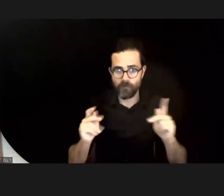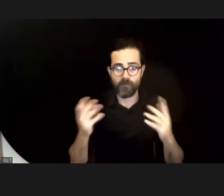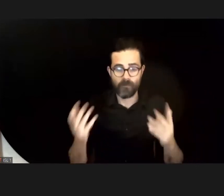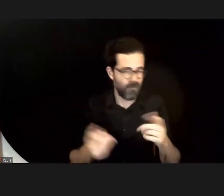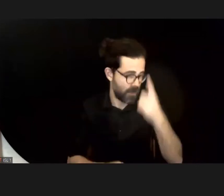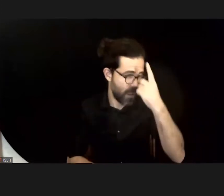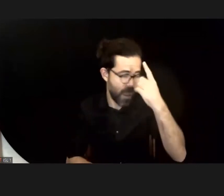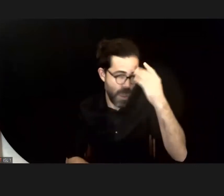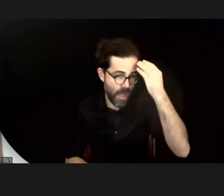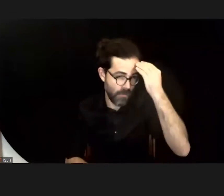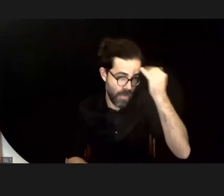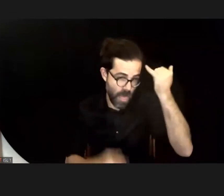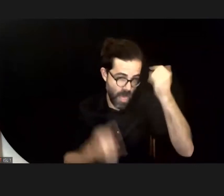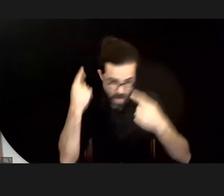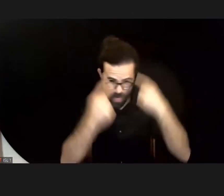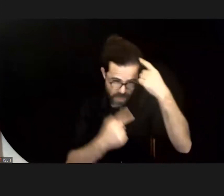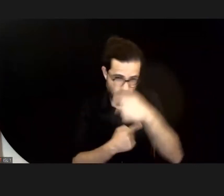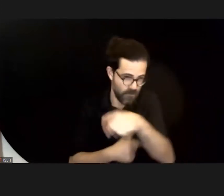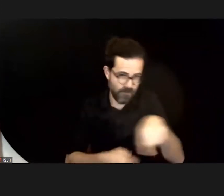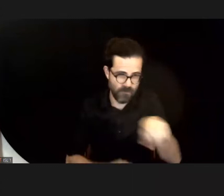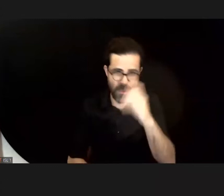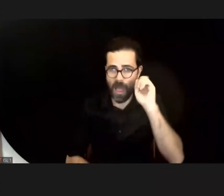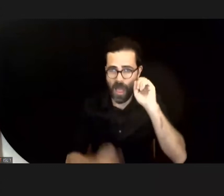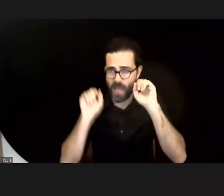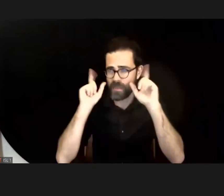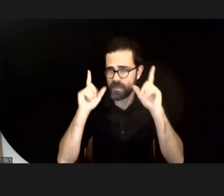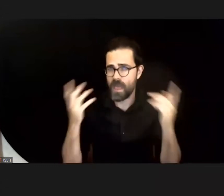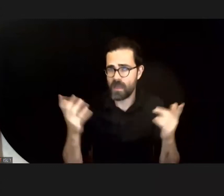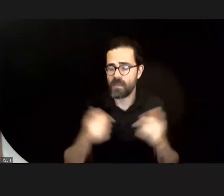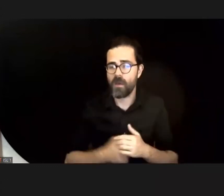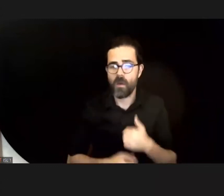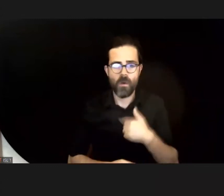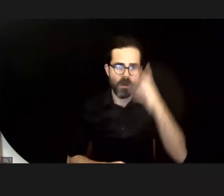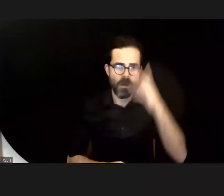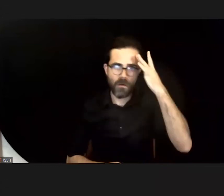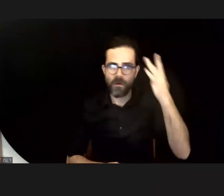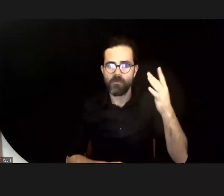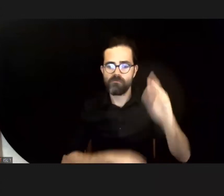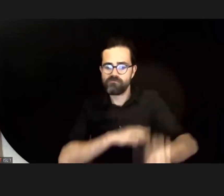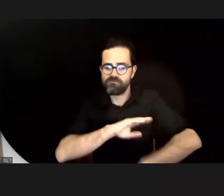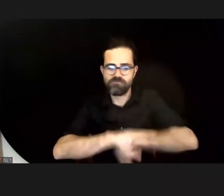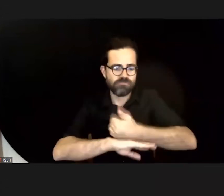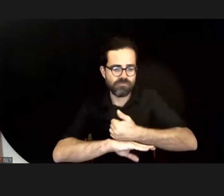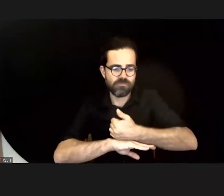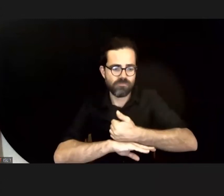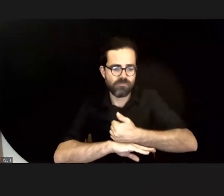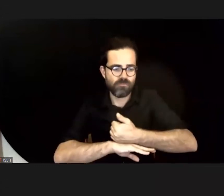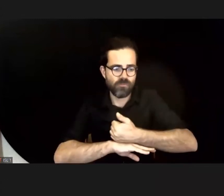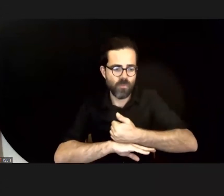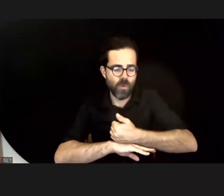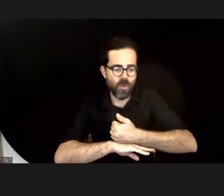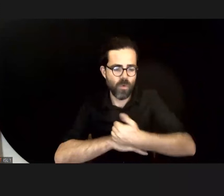it's necessary. We cannot improvise the creation of a new service, and it has to be tested